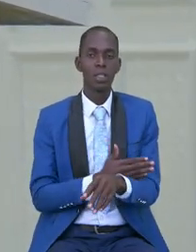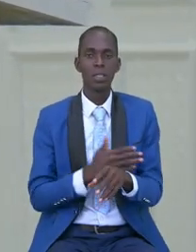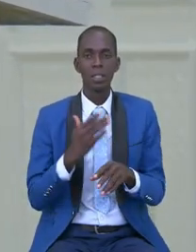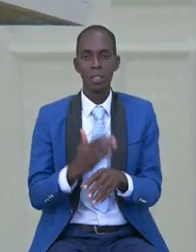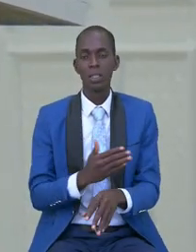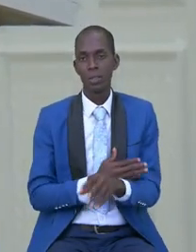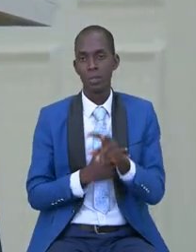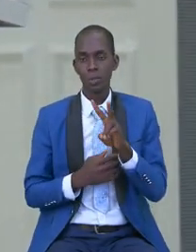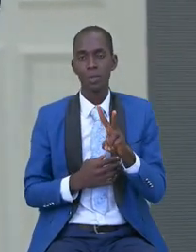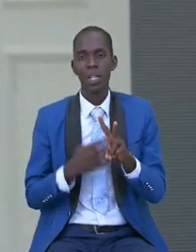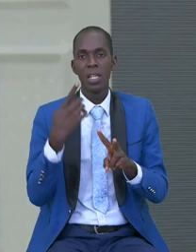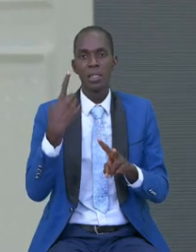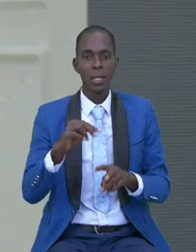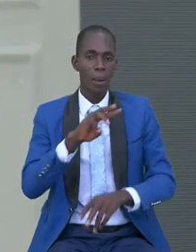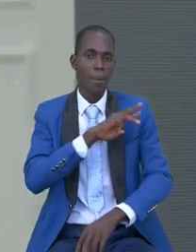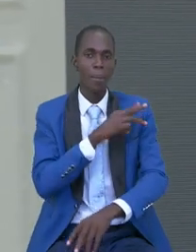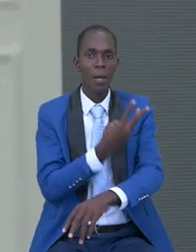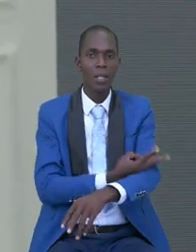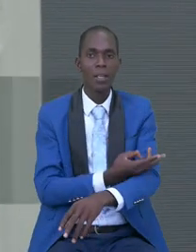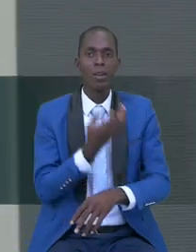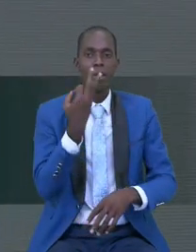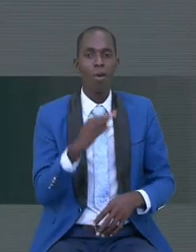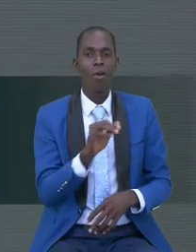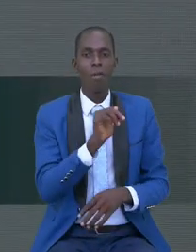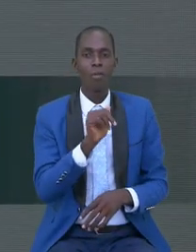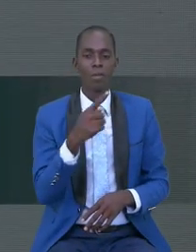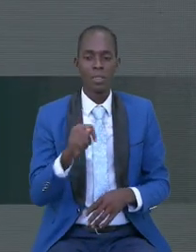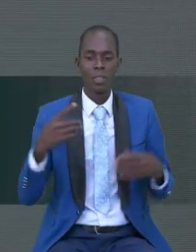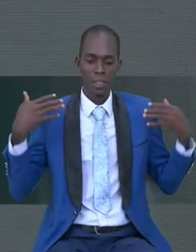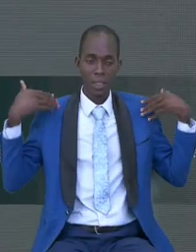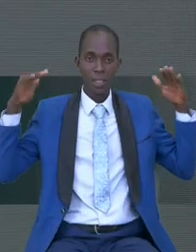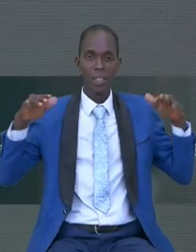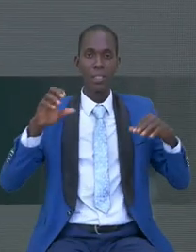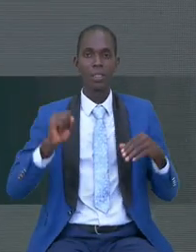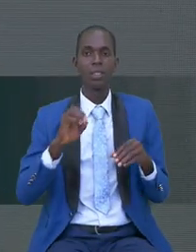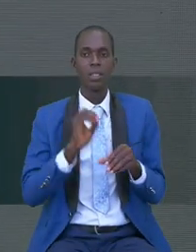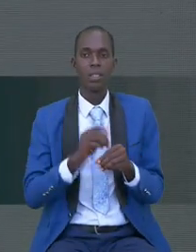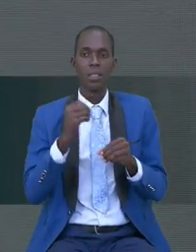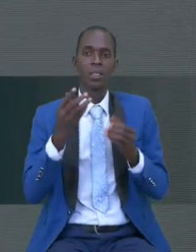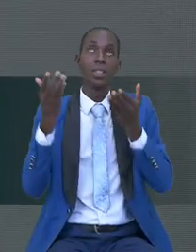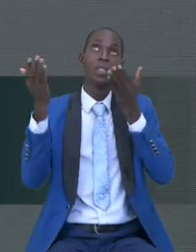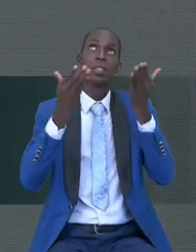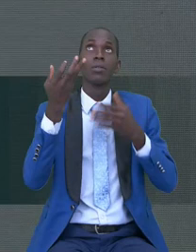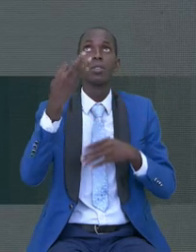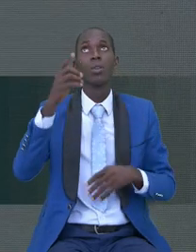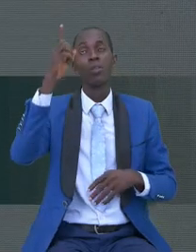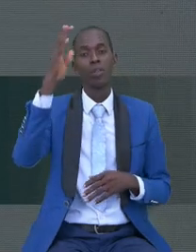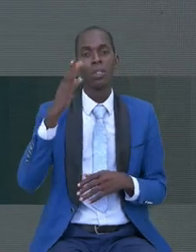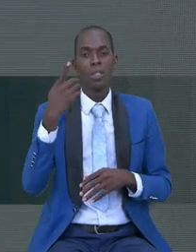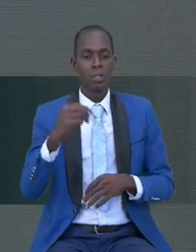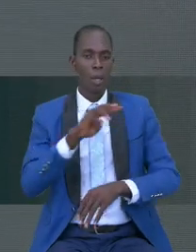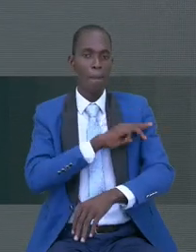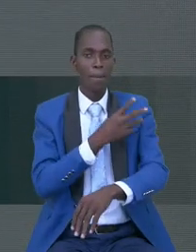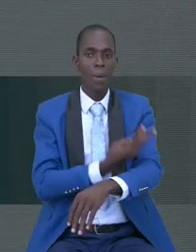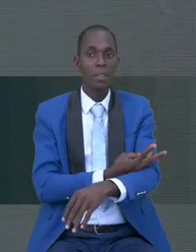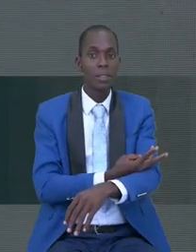two, the might of the angels in the service of God. The might,